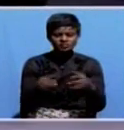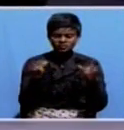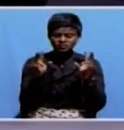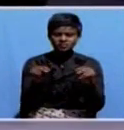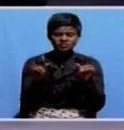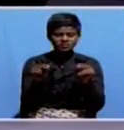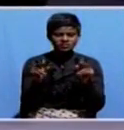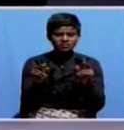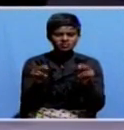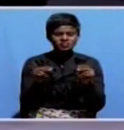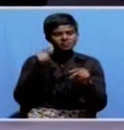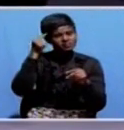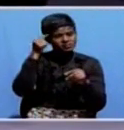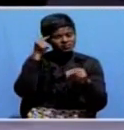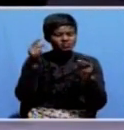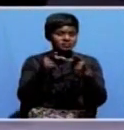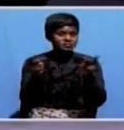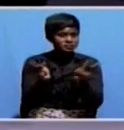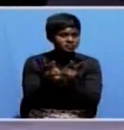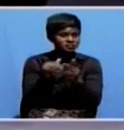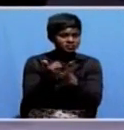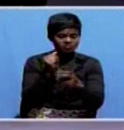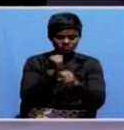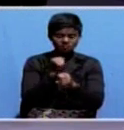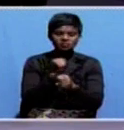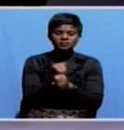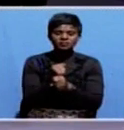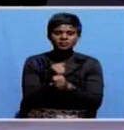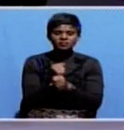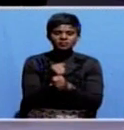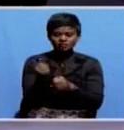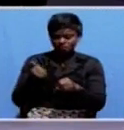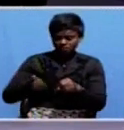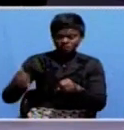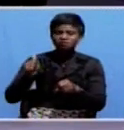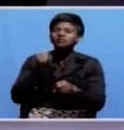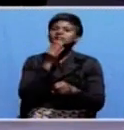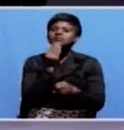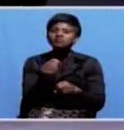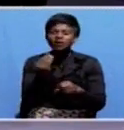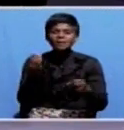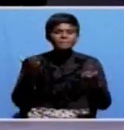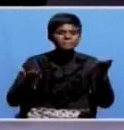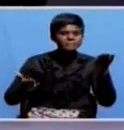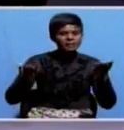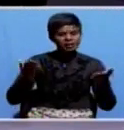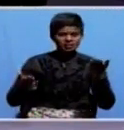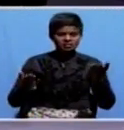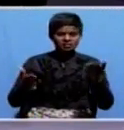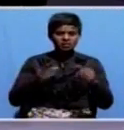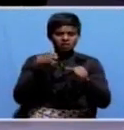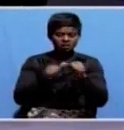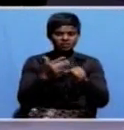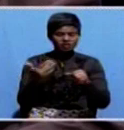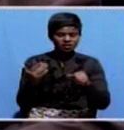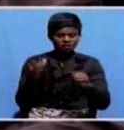no, government position? No, because he had to balance everything he did.